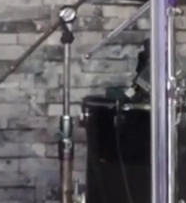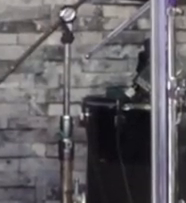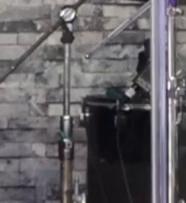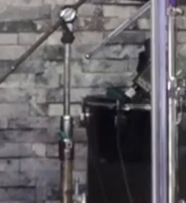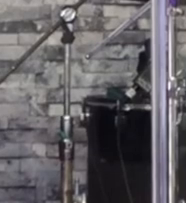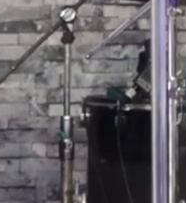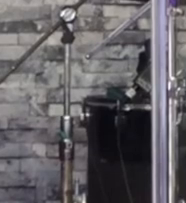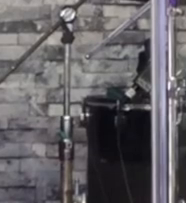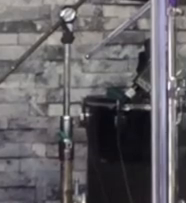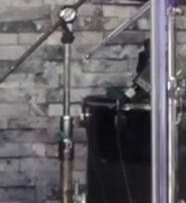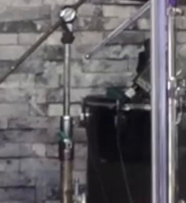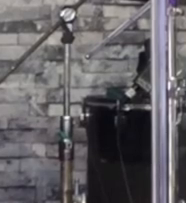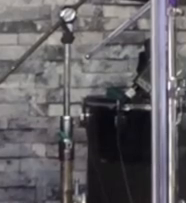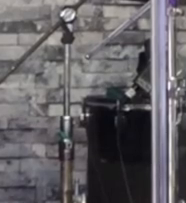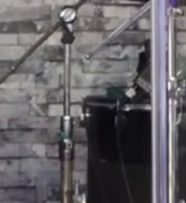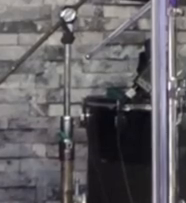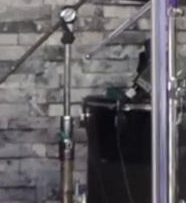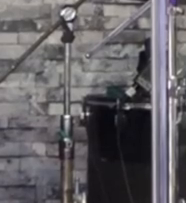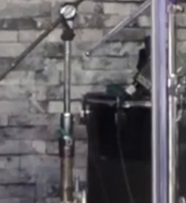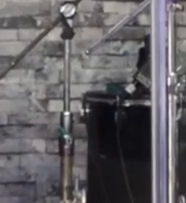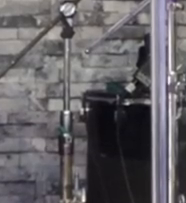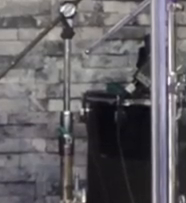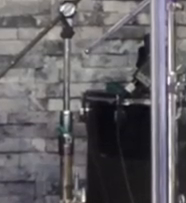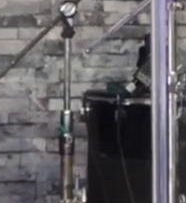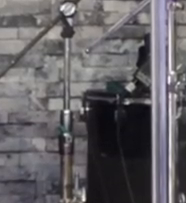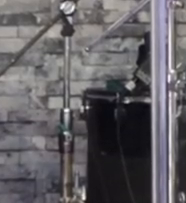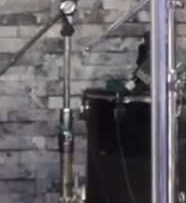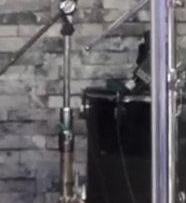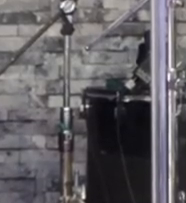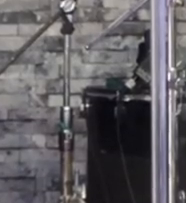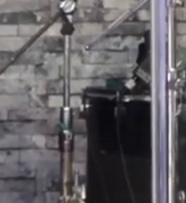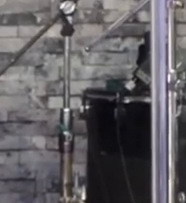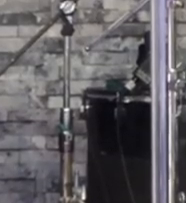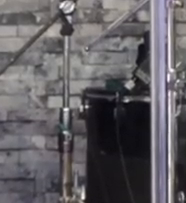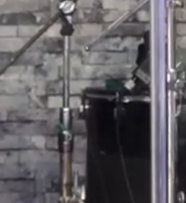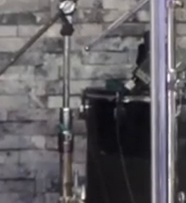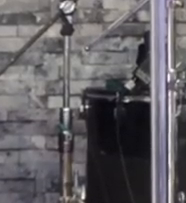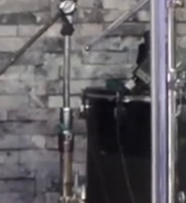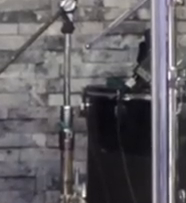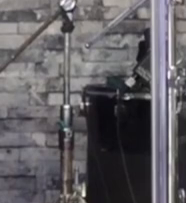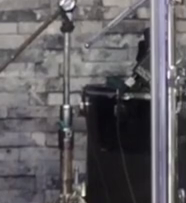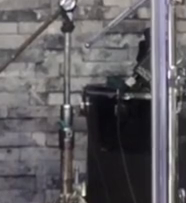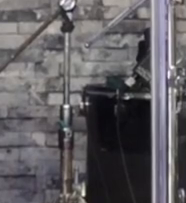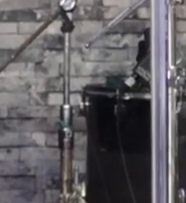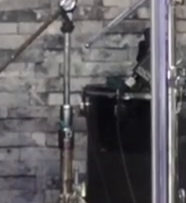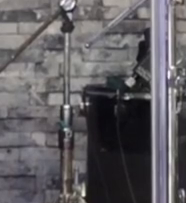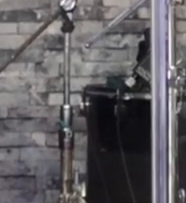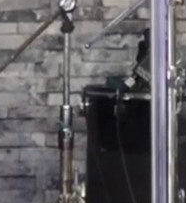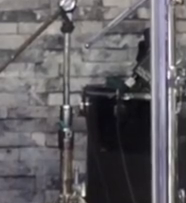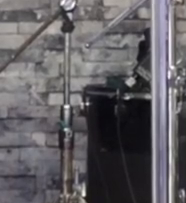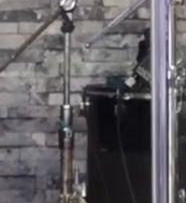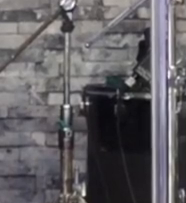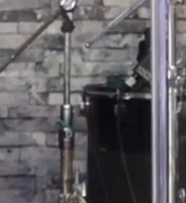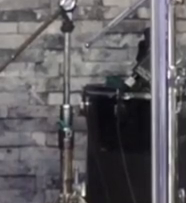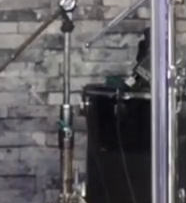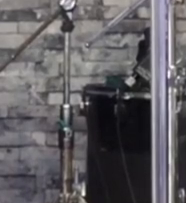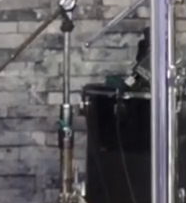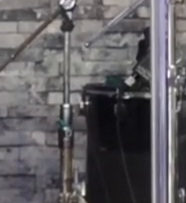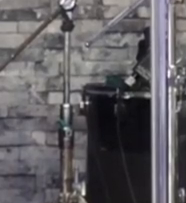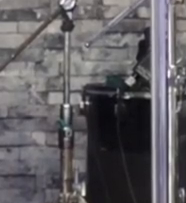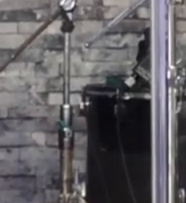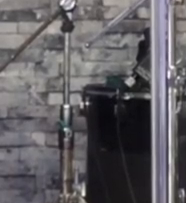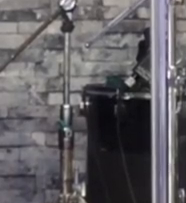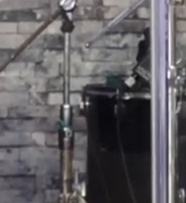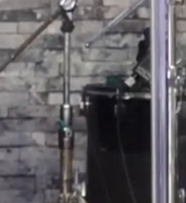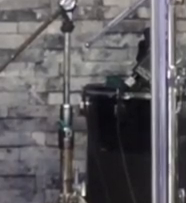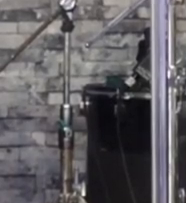two cobs. Huwa na cobs mbili ama zaidi. And Jesus, when he was speaking to his disciples in Matthew 7, verse 15 to